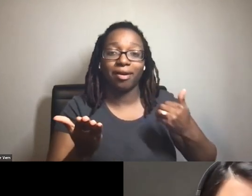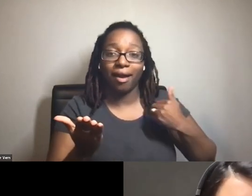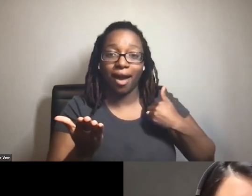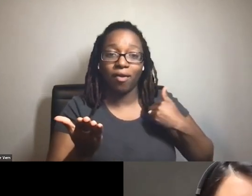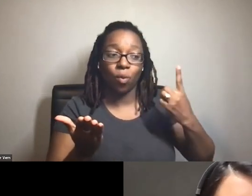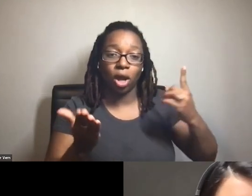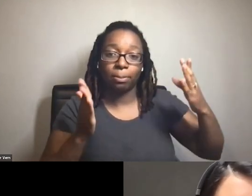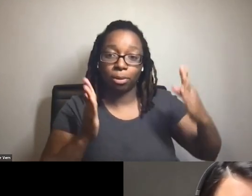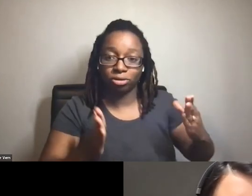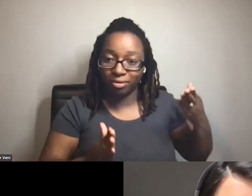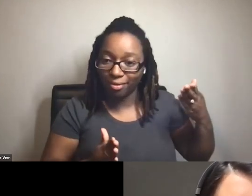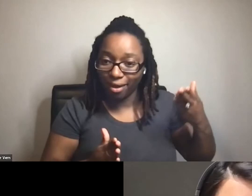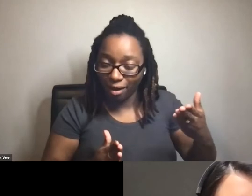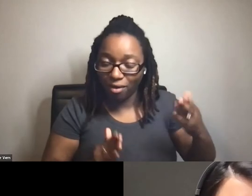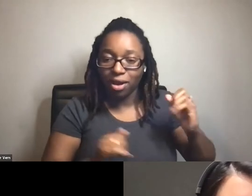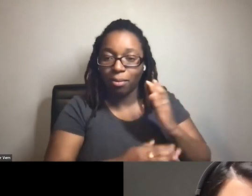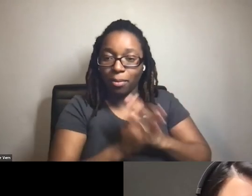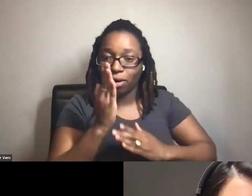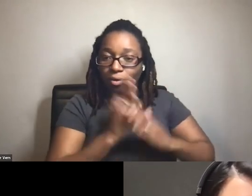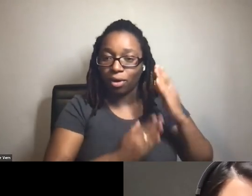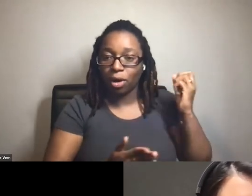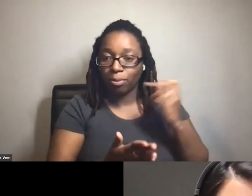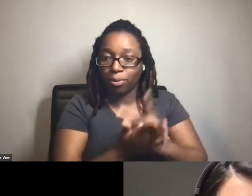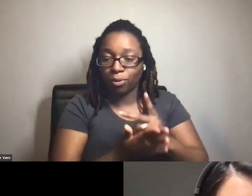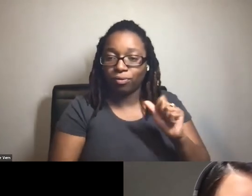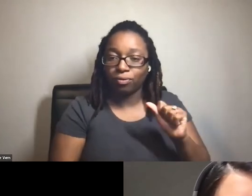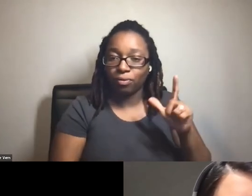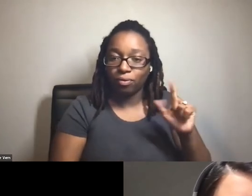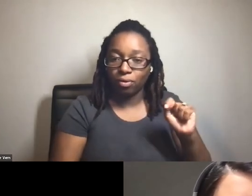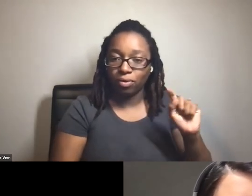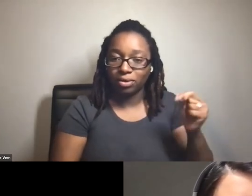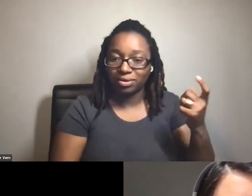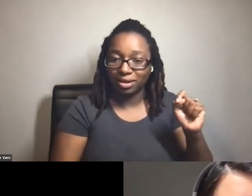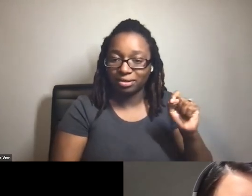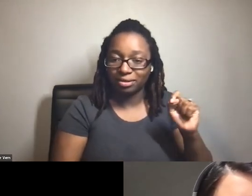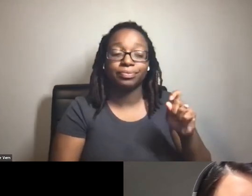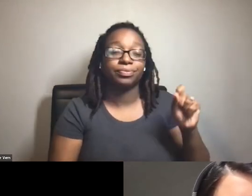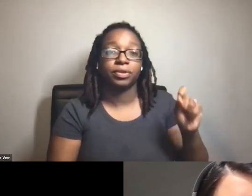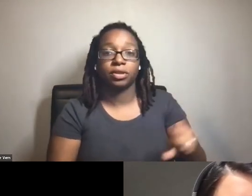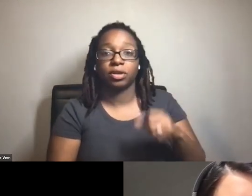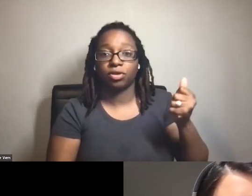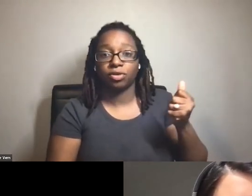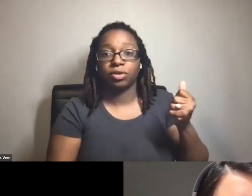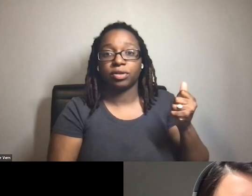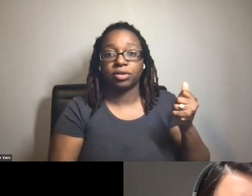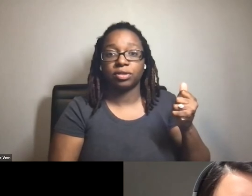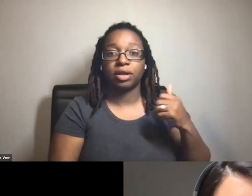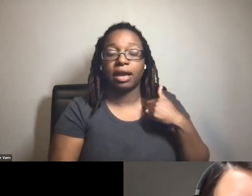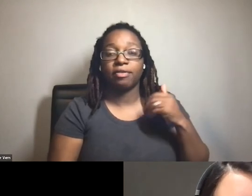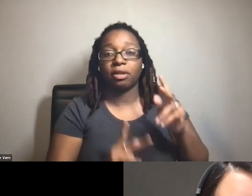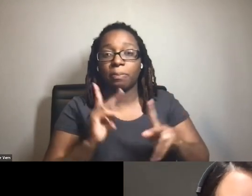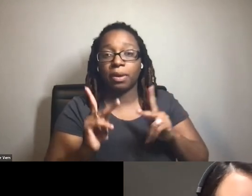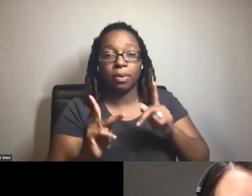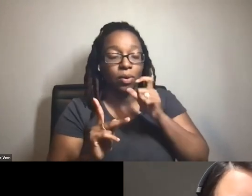to sort of manually approve the alt text. Another is to also have the people who put up